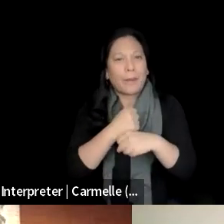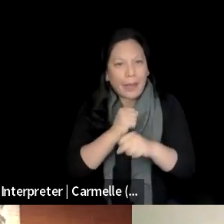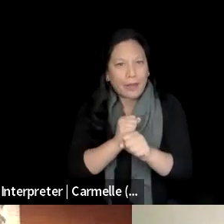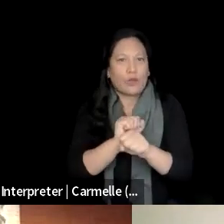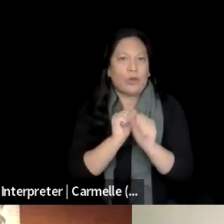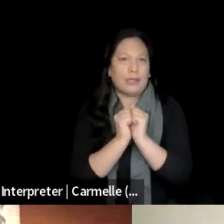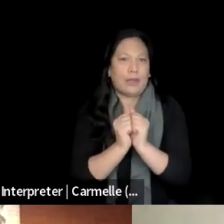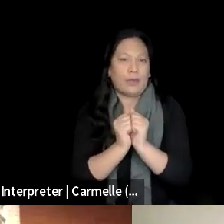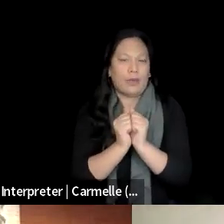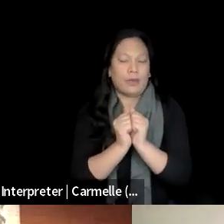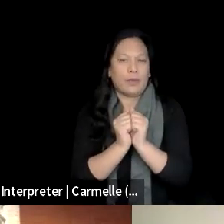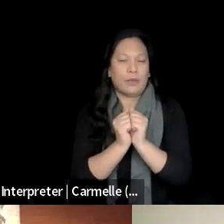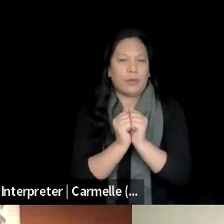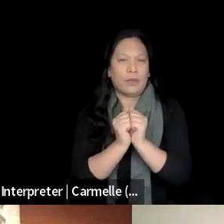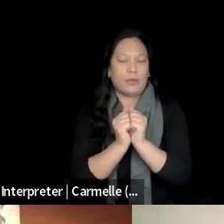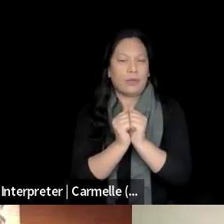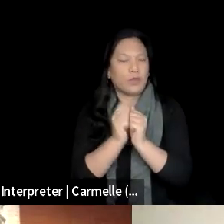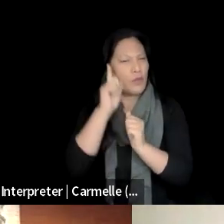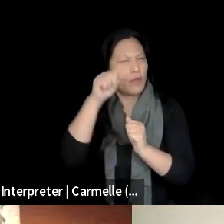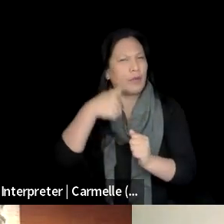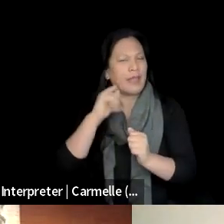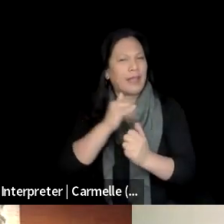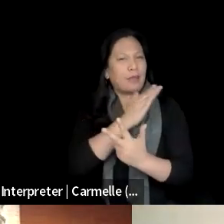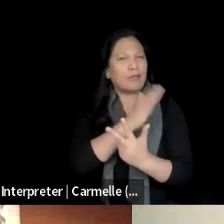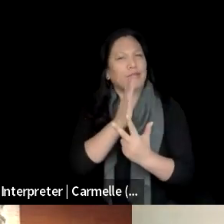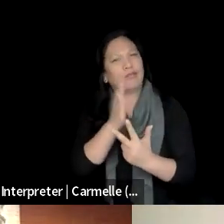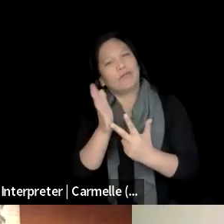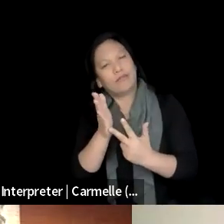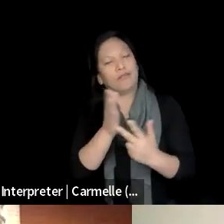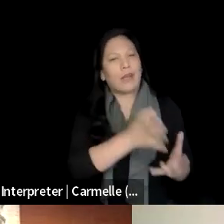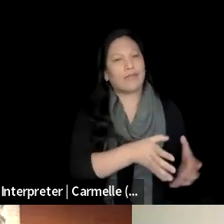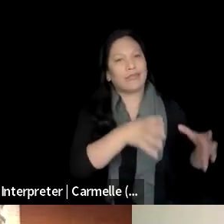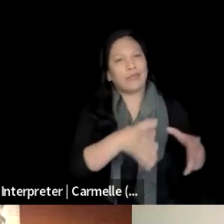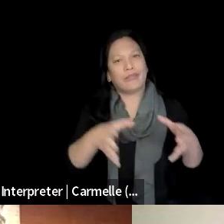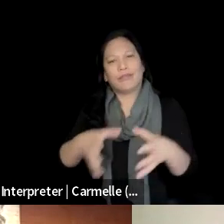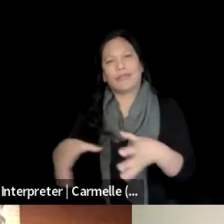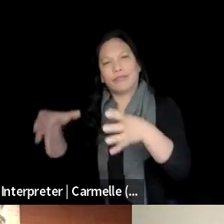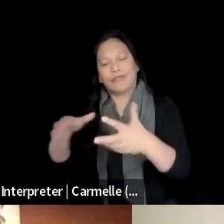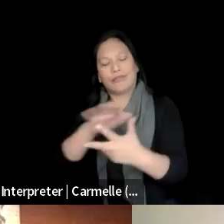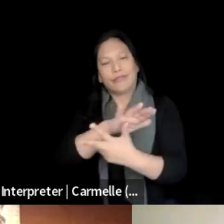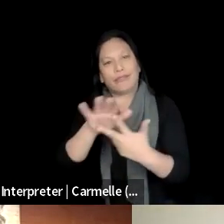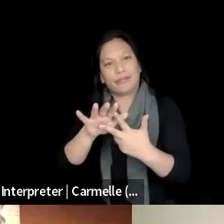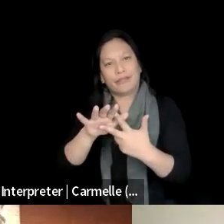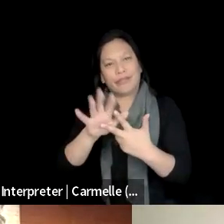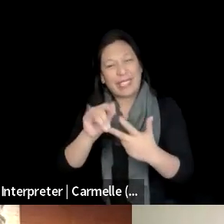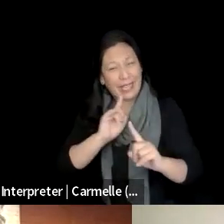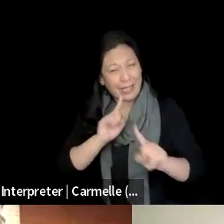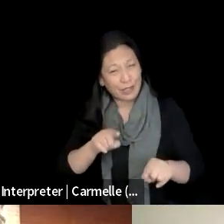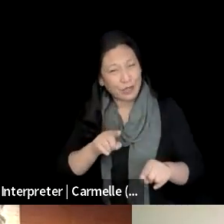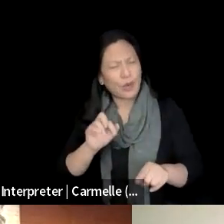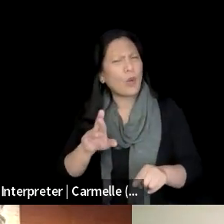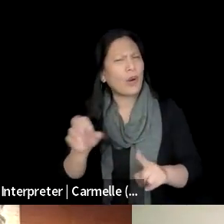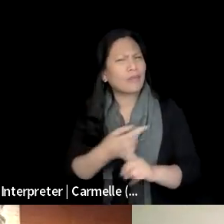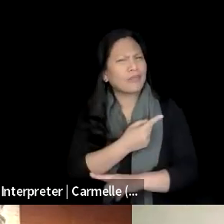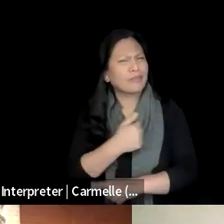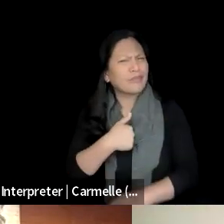And yeah, so those are, I think, the three buckets that I would say the conversation falls into. Does that answer the question, or is there something else